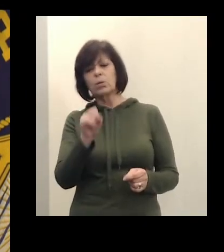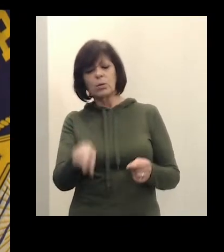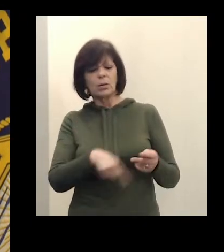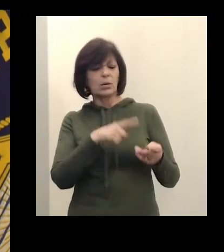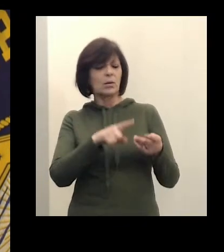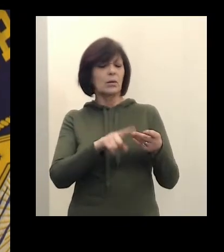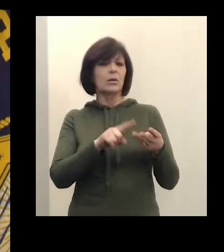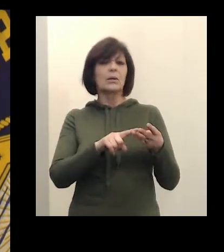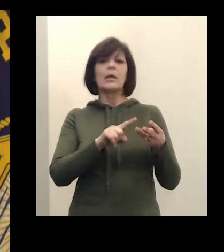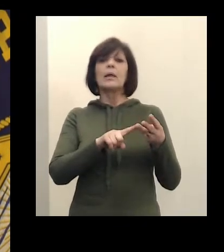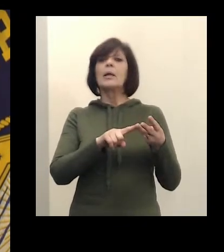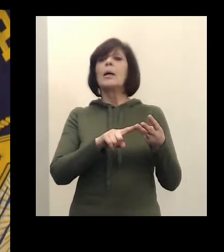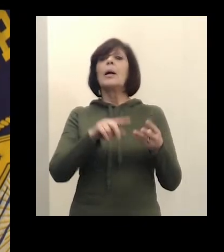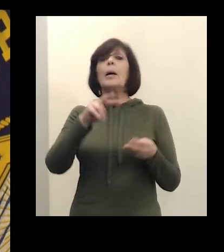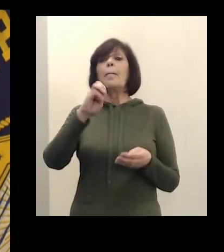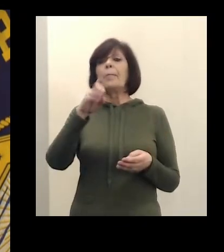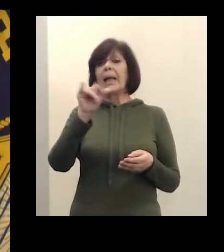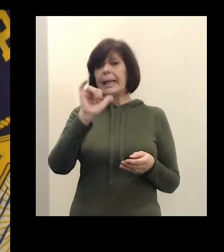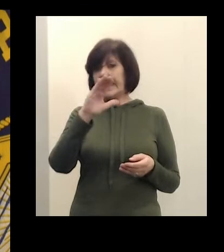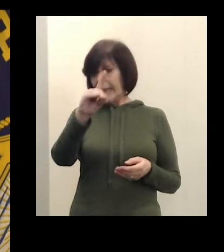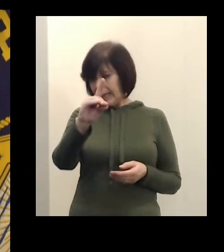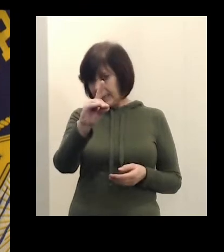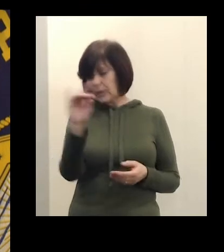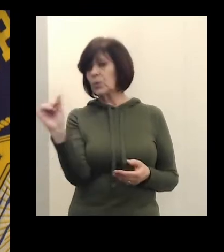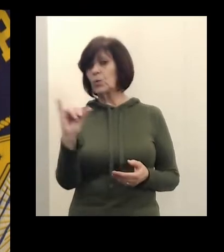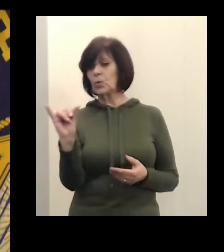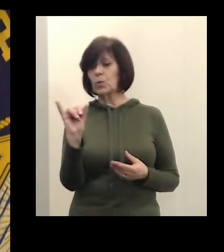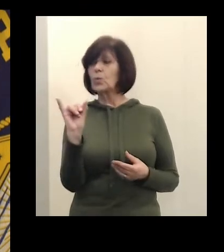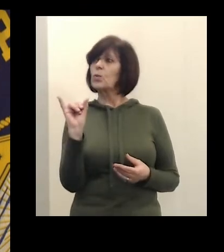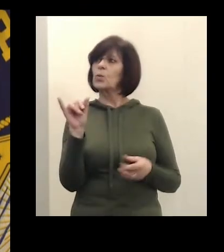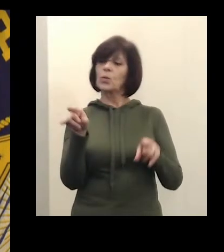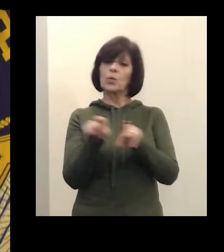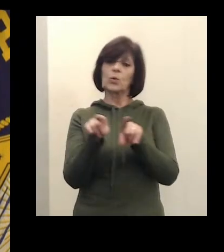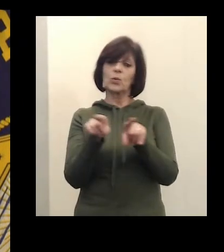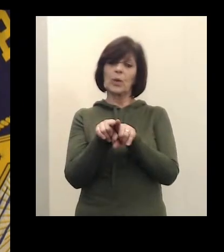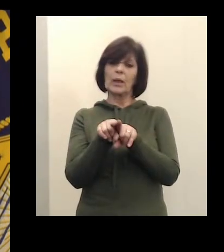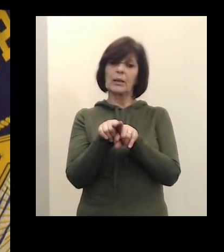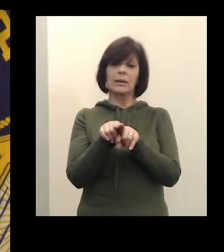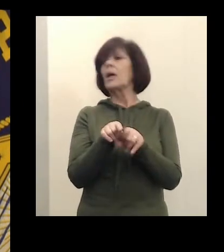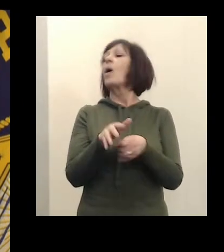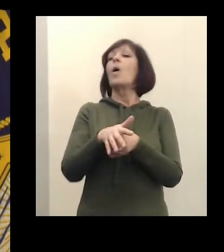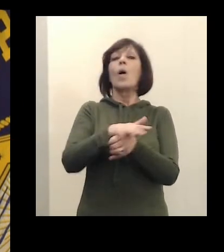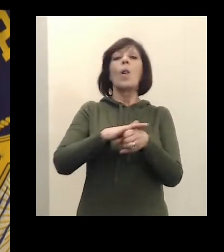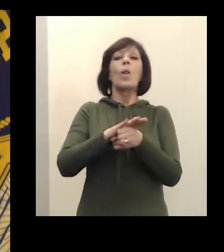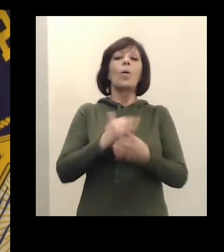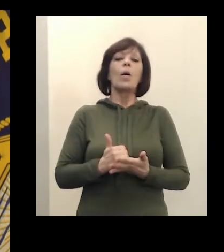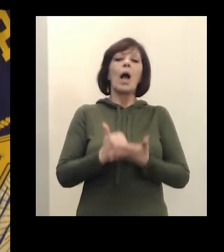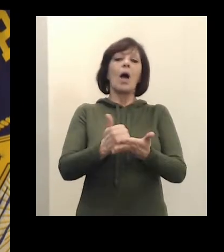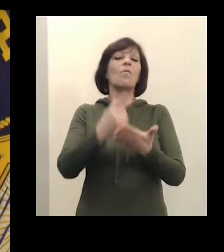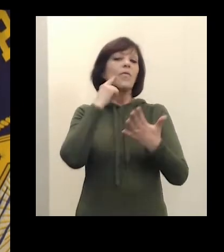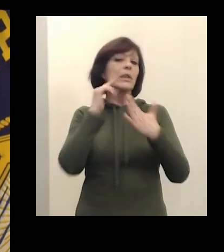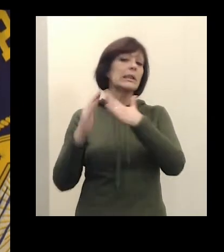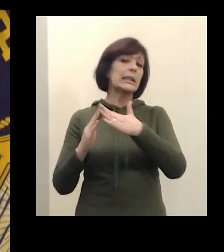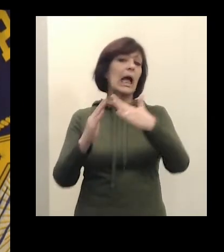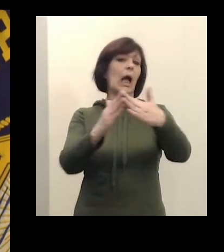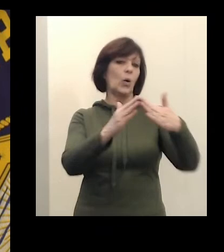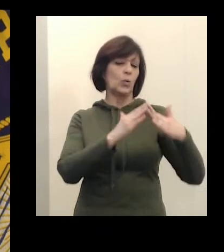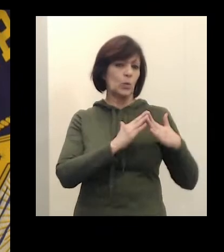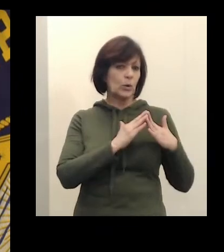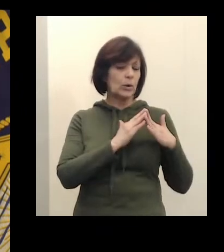Medicaid, as well as local assistance for municipalities. Governor